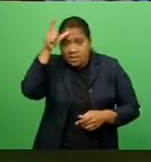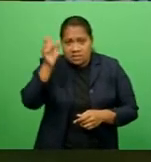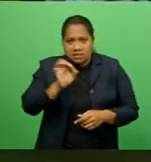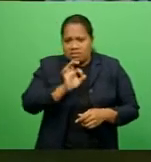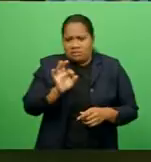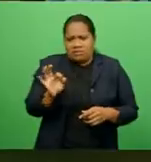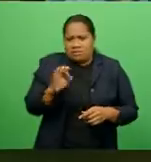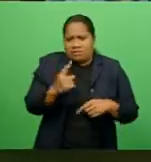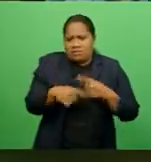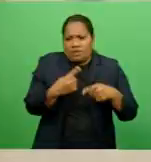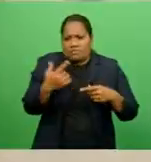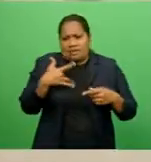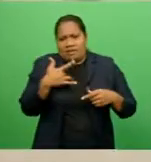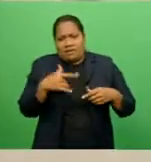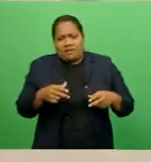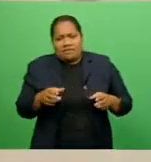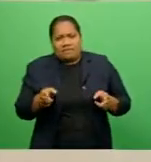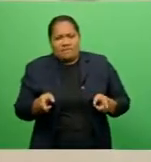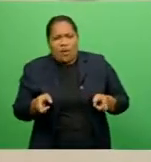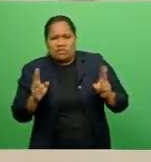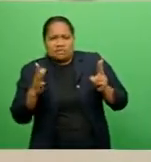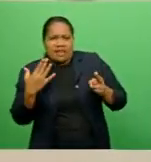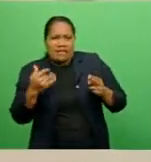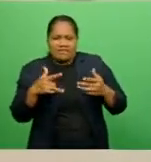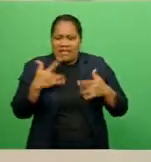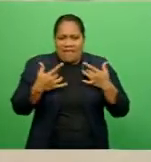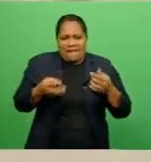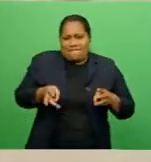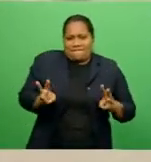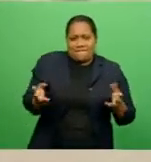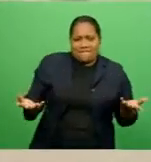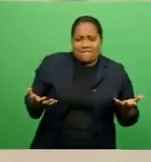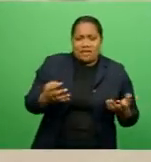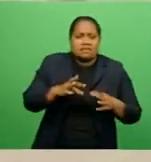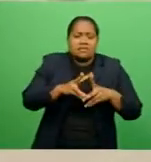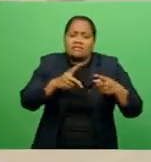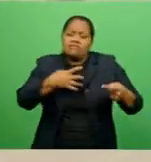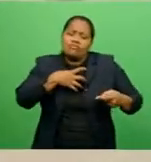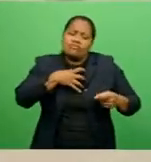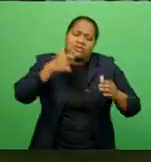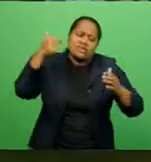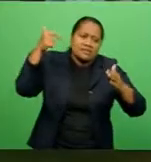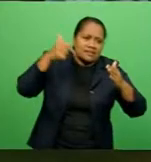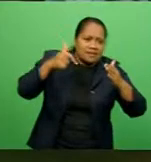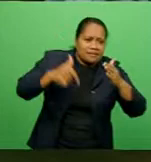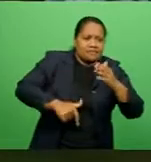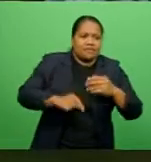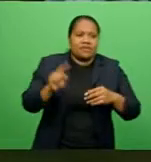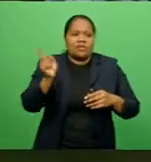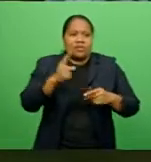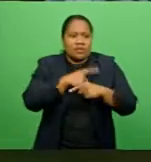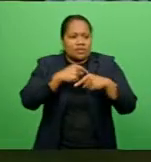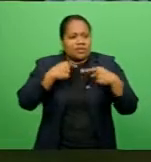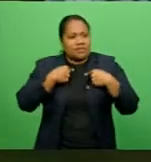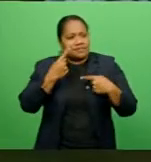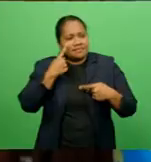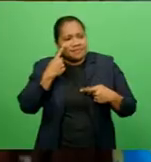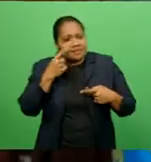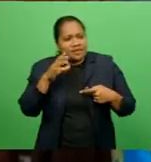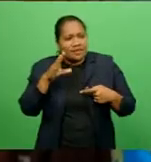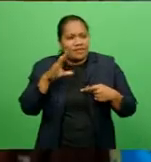fashion, living in a hostel, having that lifestyle. It was something more deeper than what we see from the